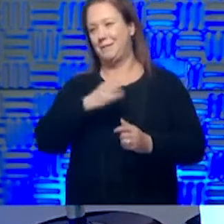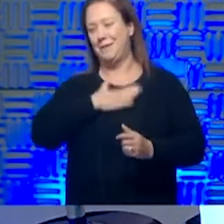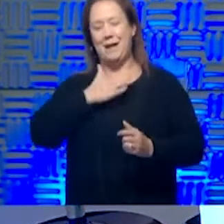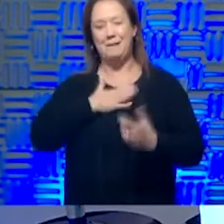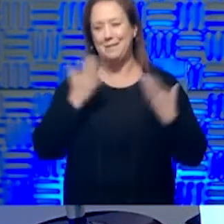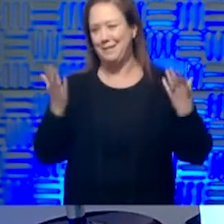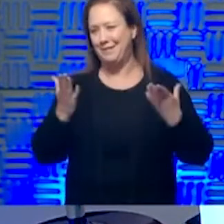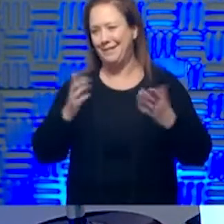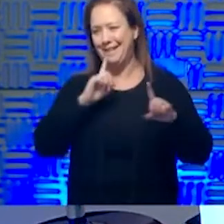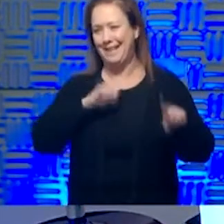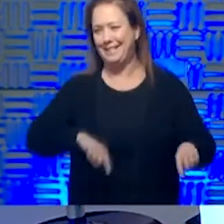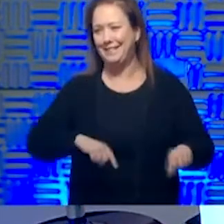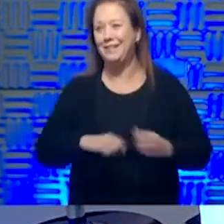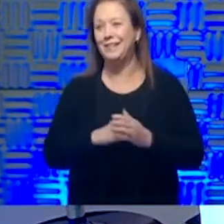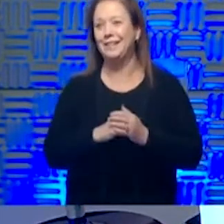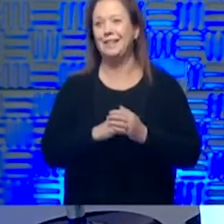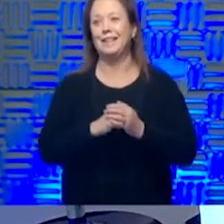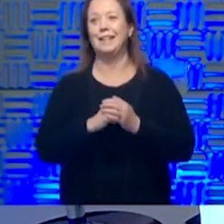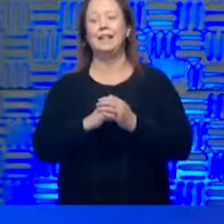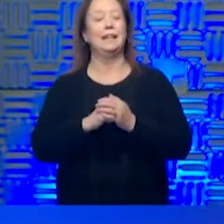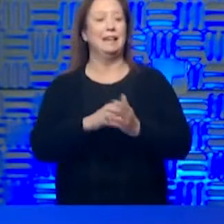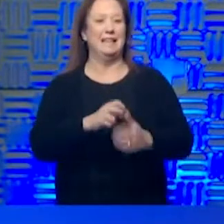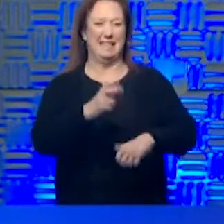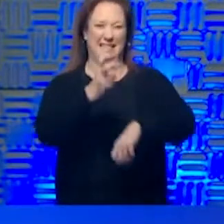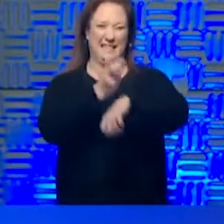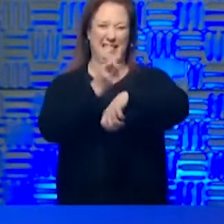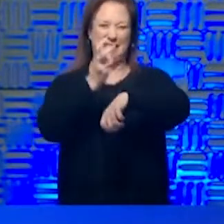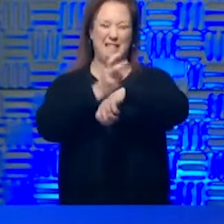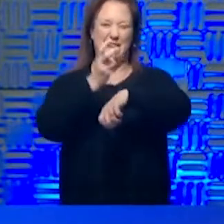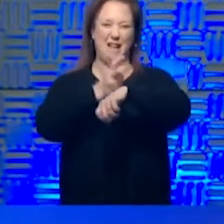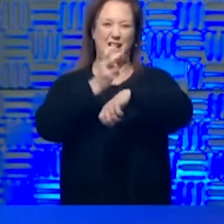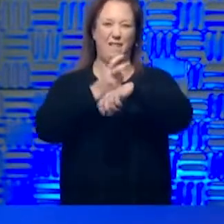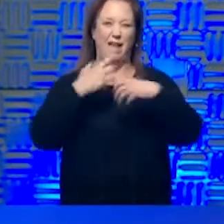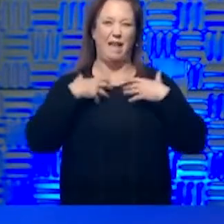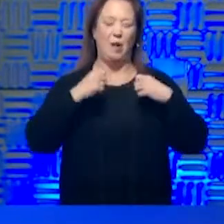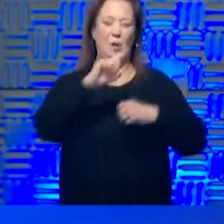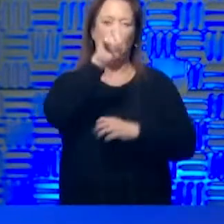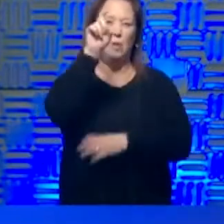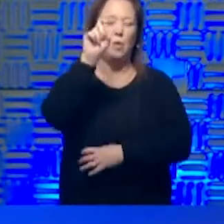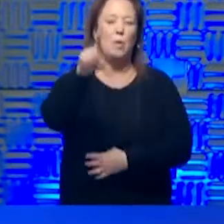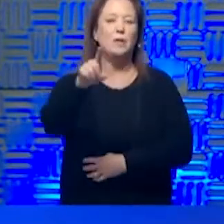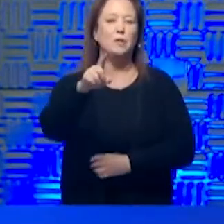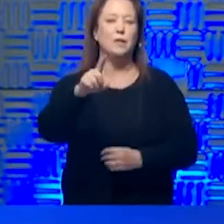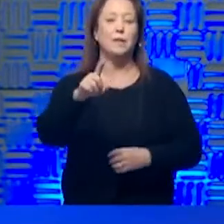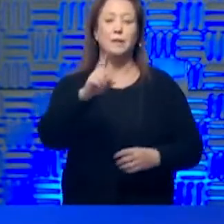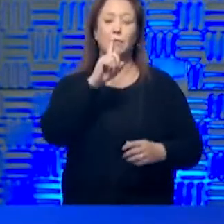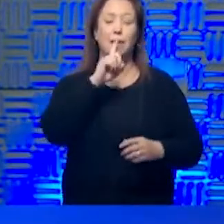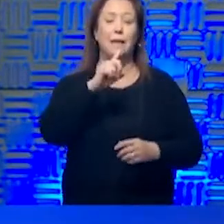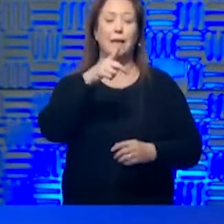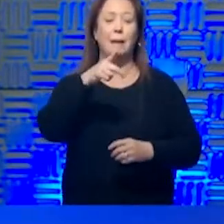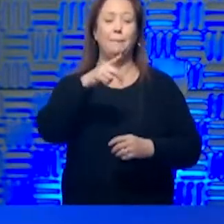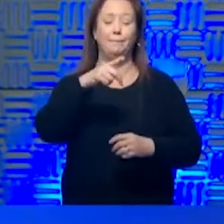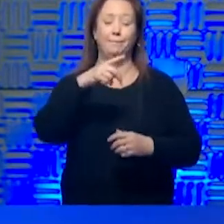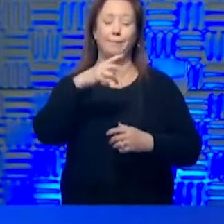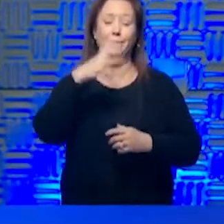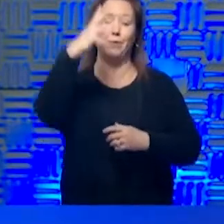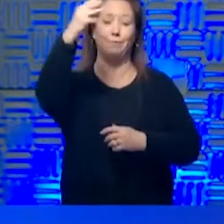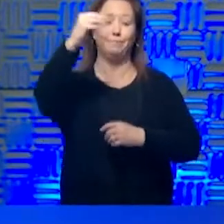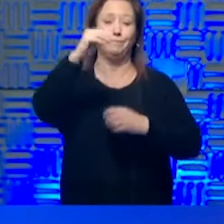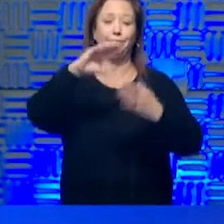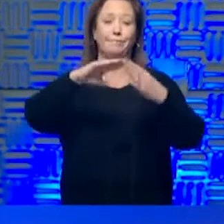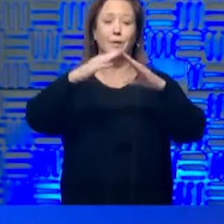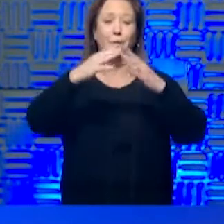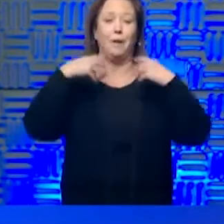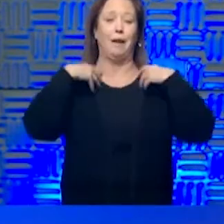question. That is a tough public health question. And I think that's what it comes down to, is public health. Just because